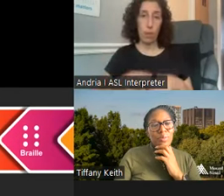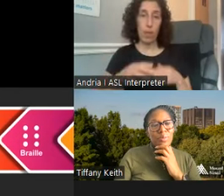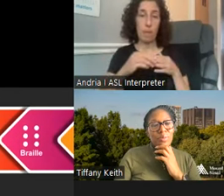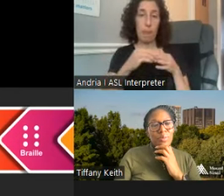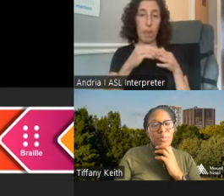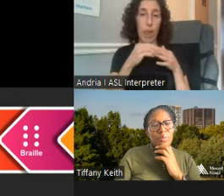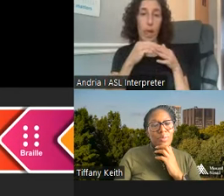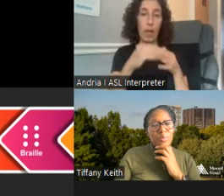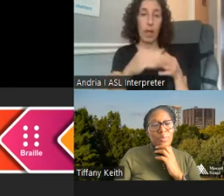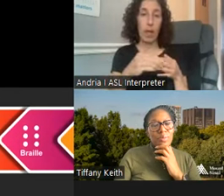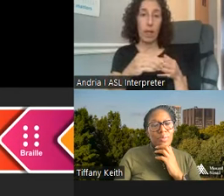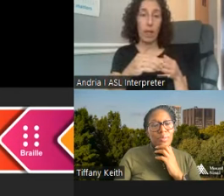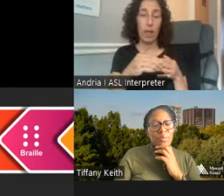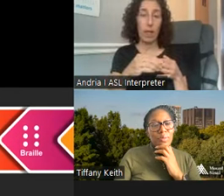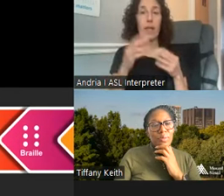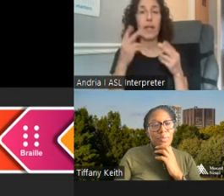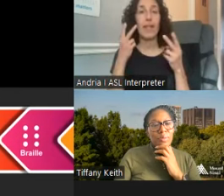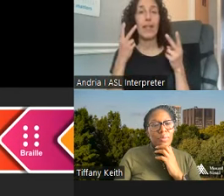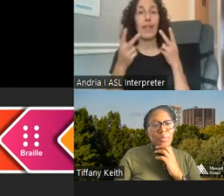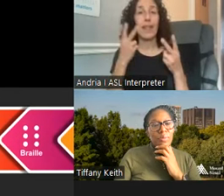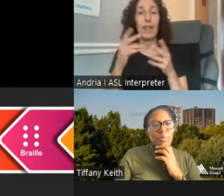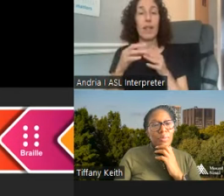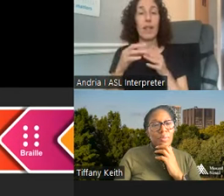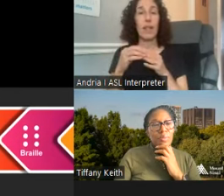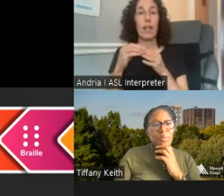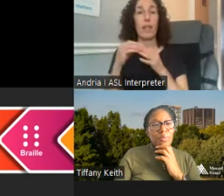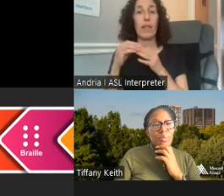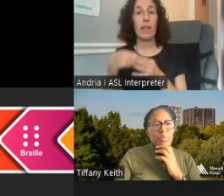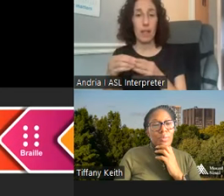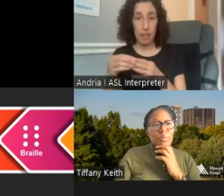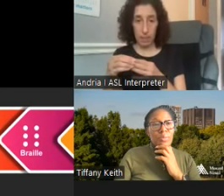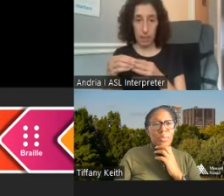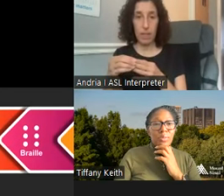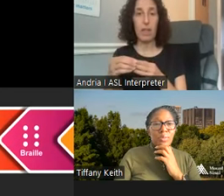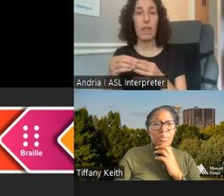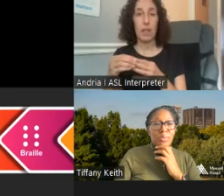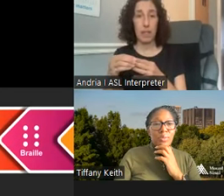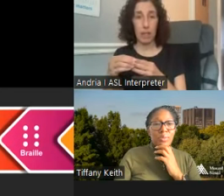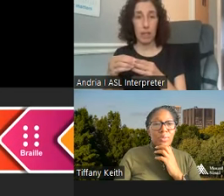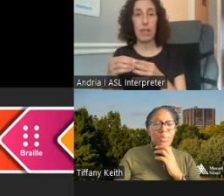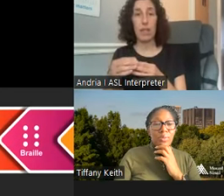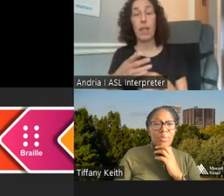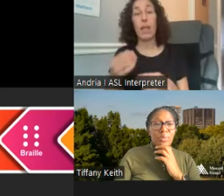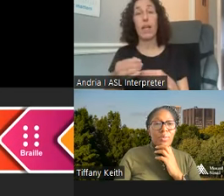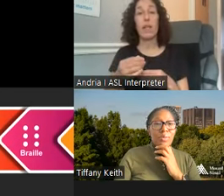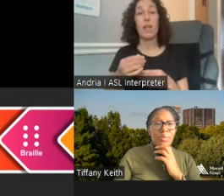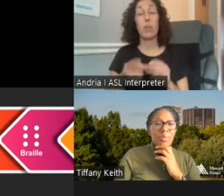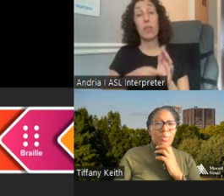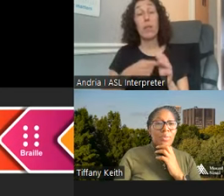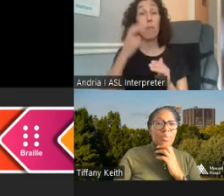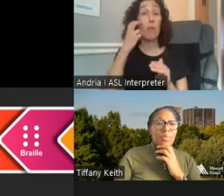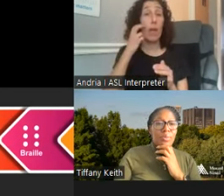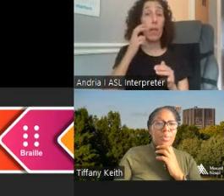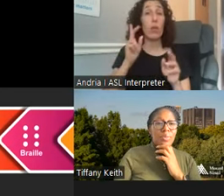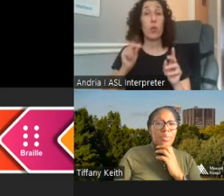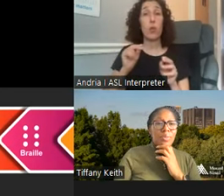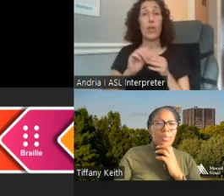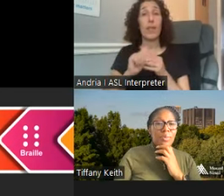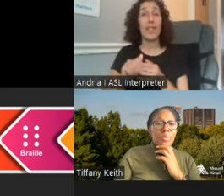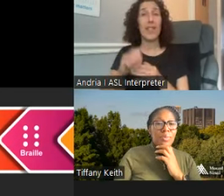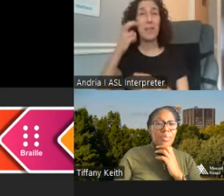is important to note that there are blind people who lead other blind people, like my wife. So physical guidance, you're going to find